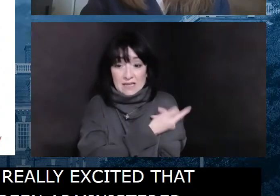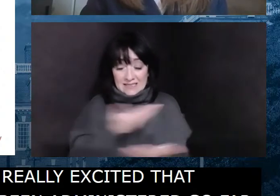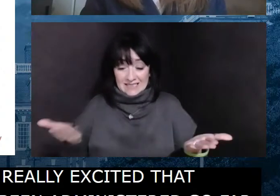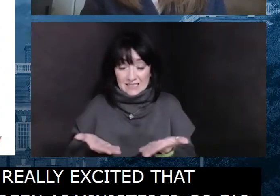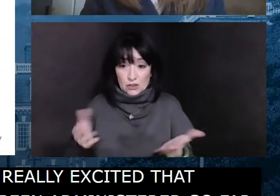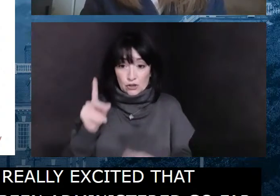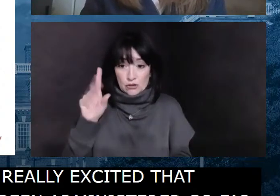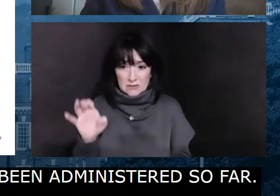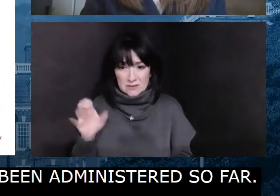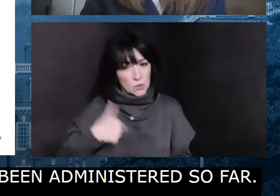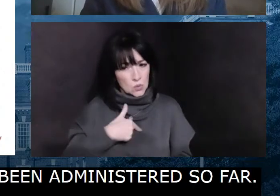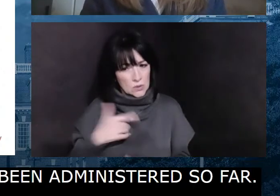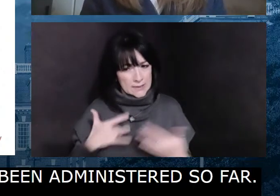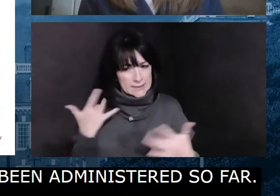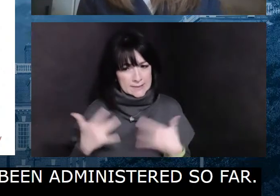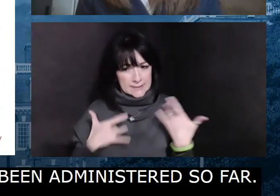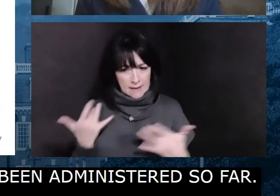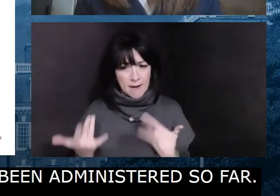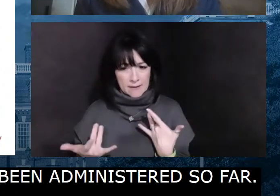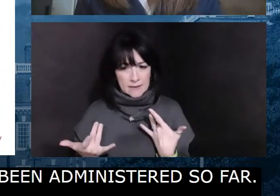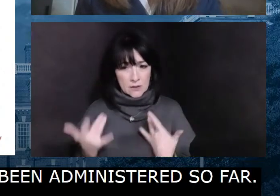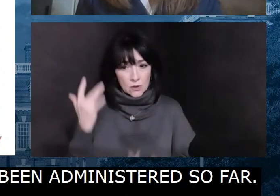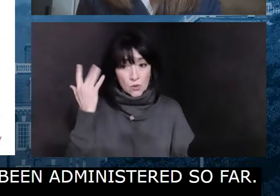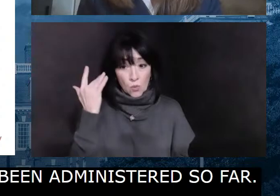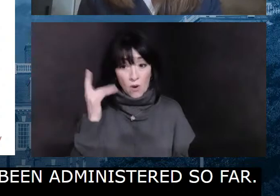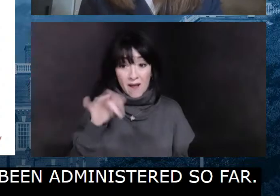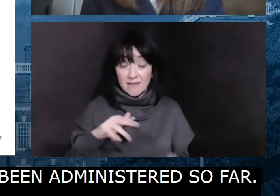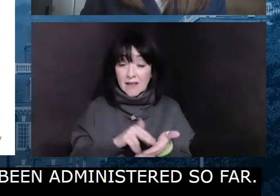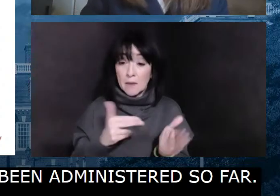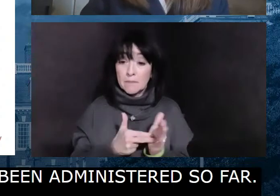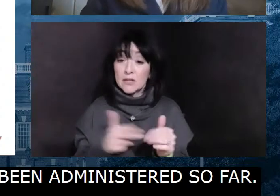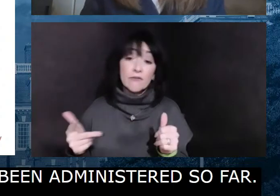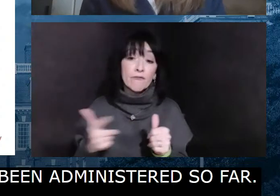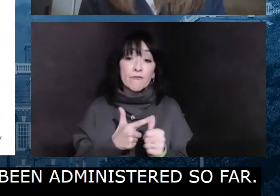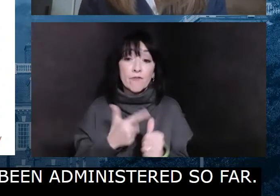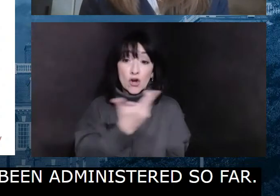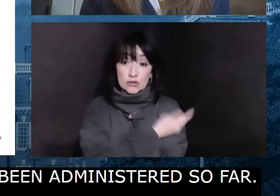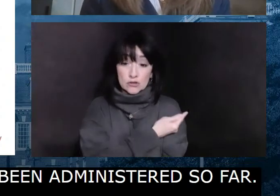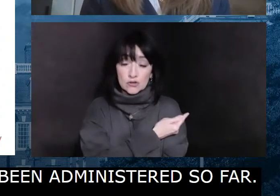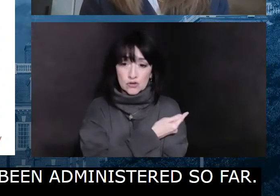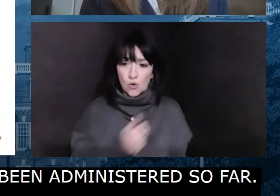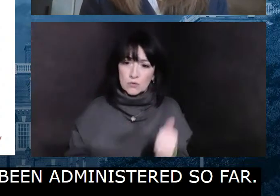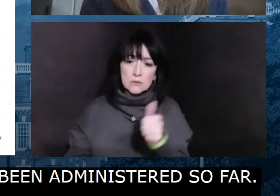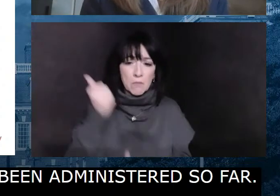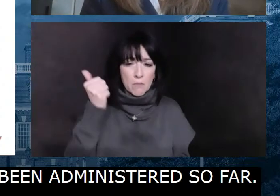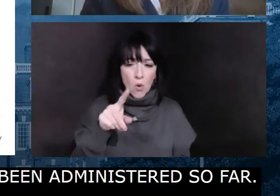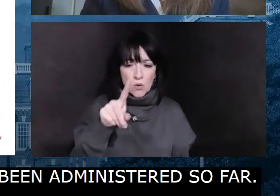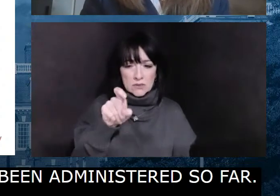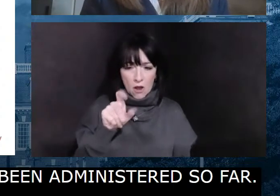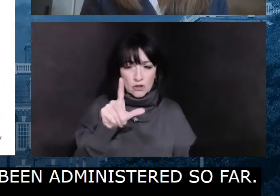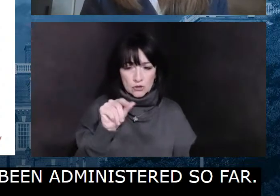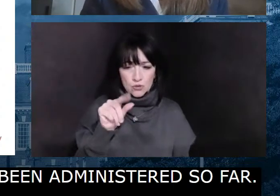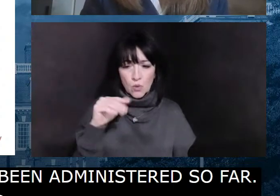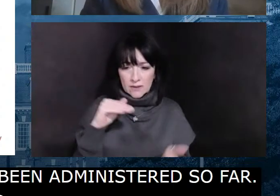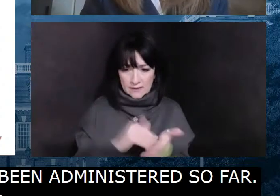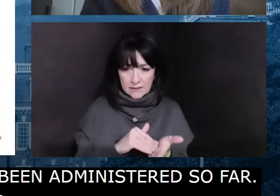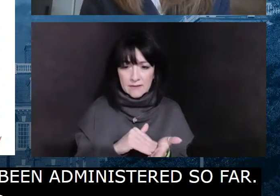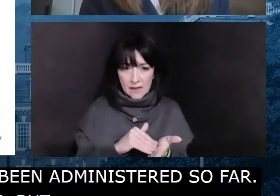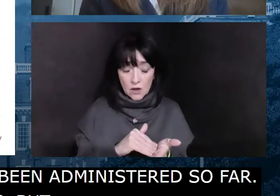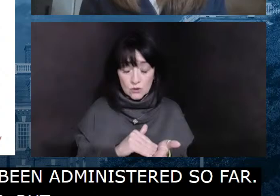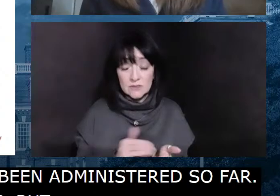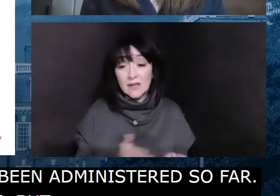almost 120,000 first doses, but a lot of second doses have been administered as